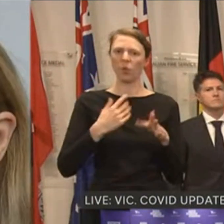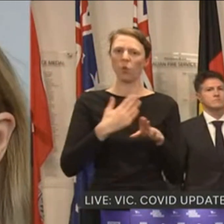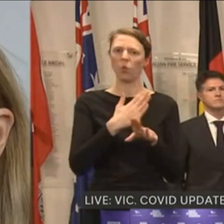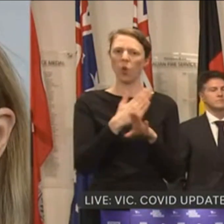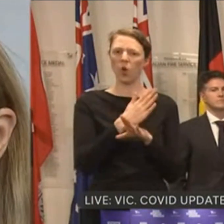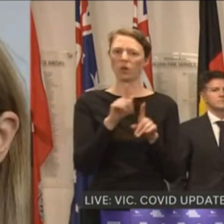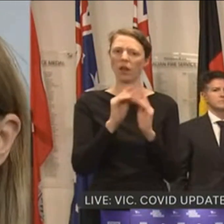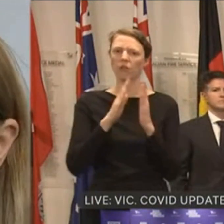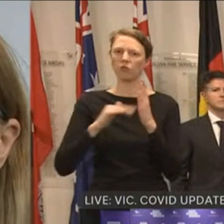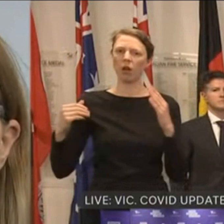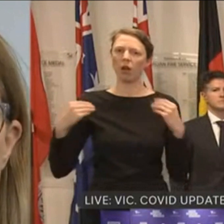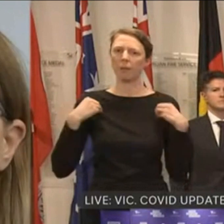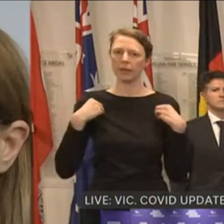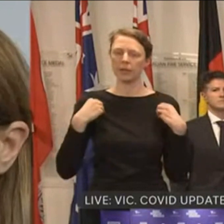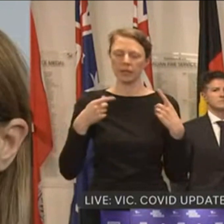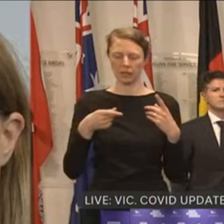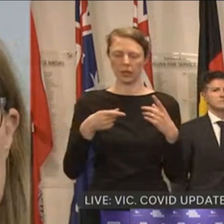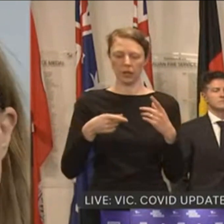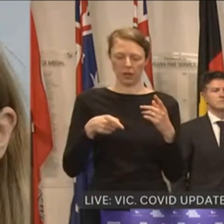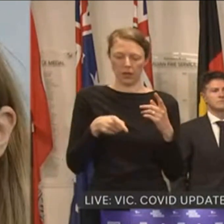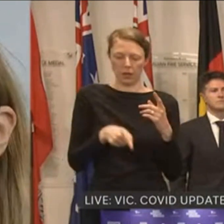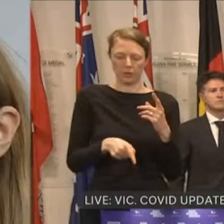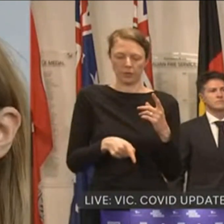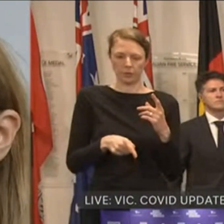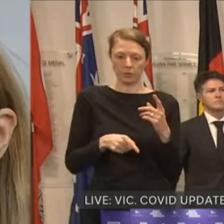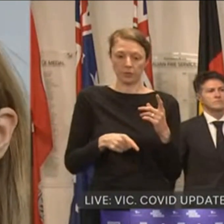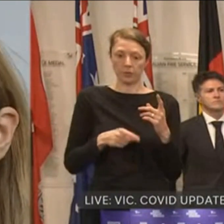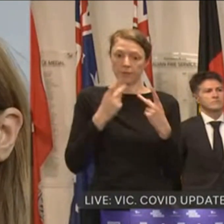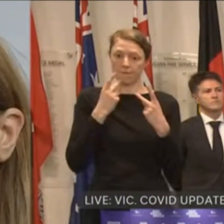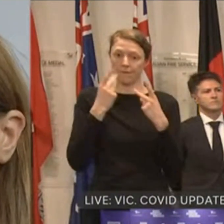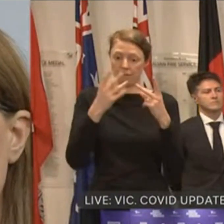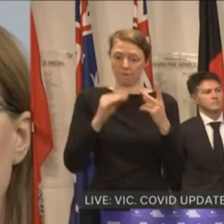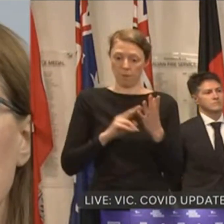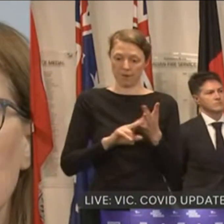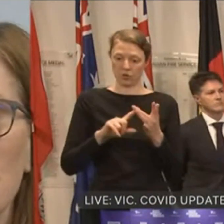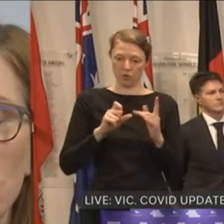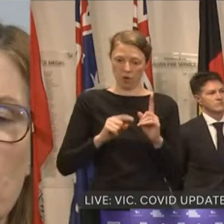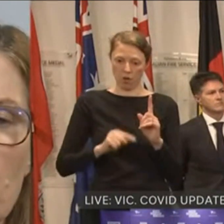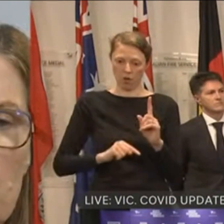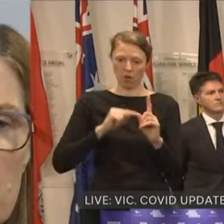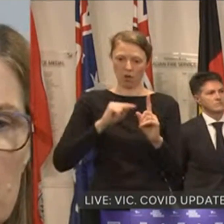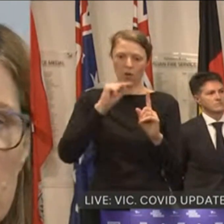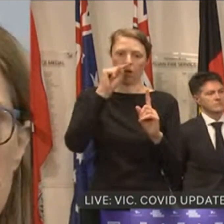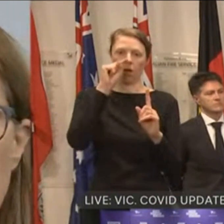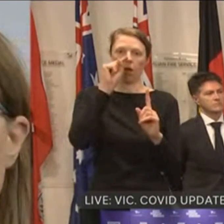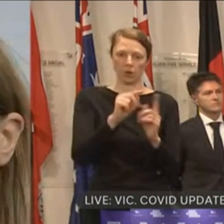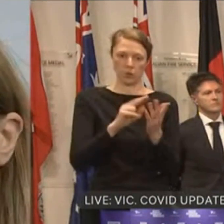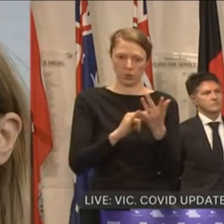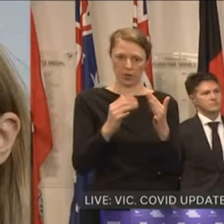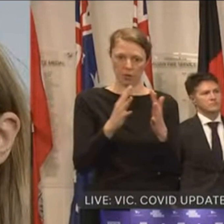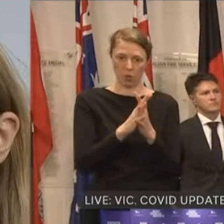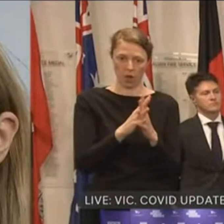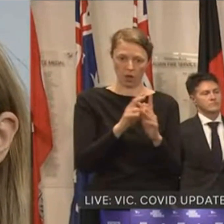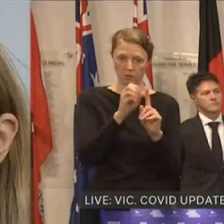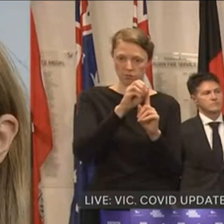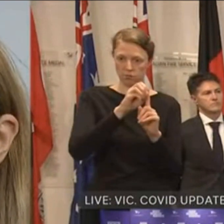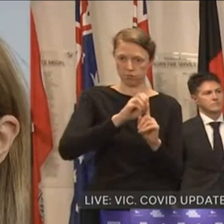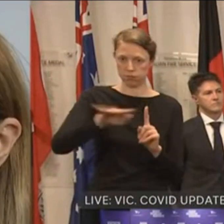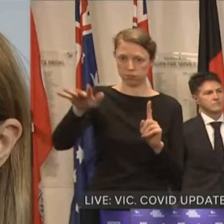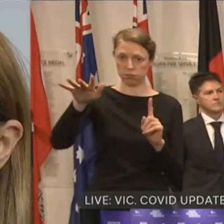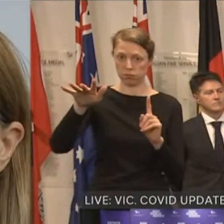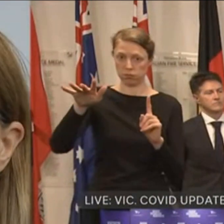from Ballina. So in those cases we'll sequence it, and what we would expect is that if the predominant strain of virus that's circulating